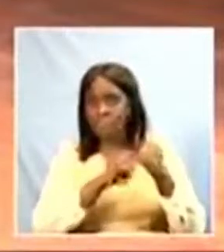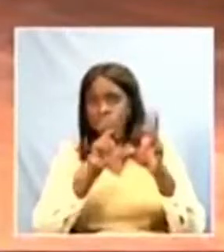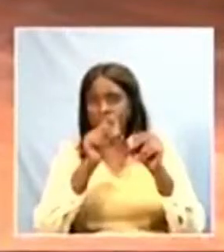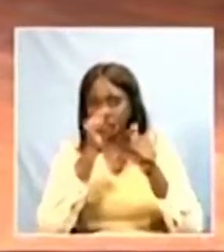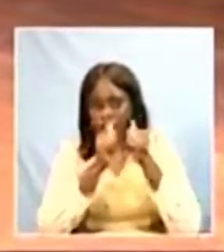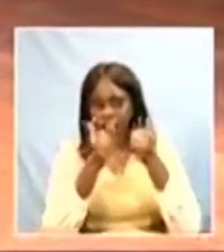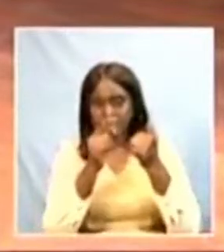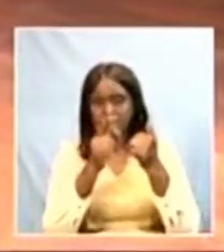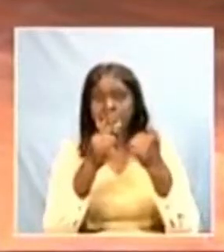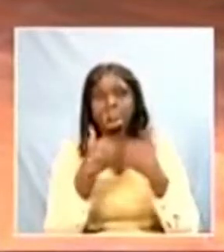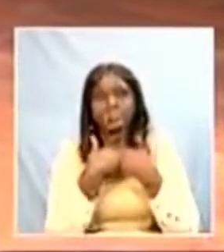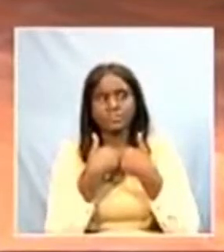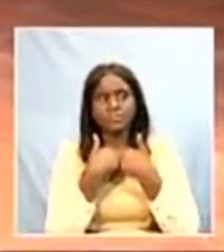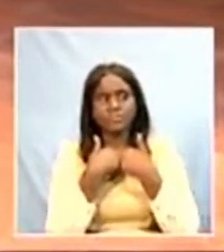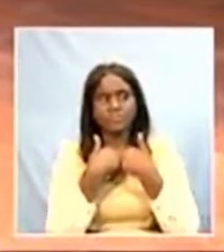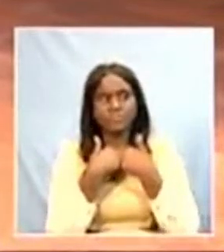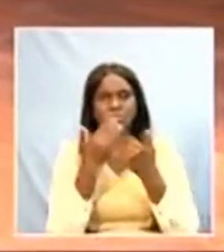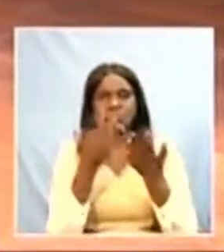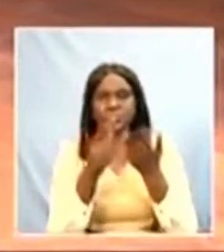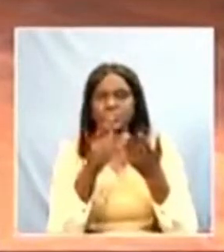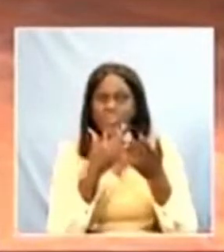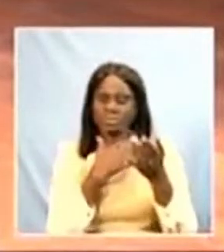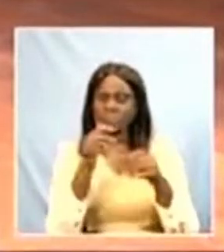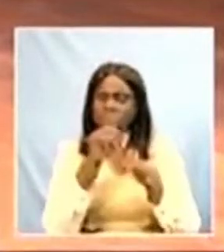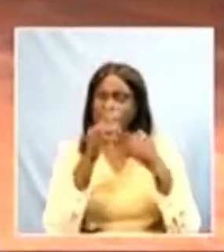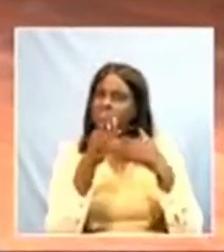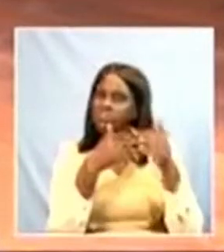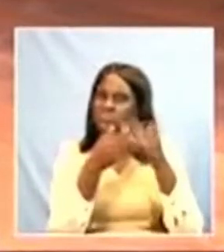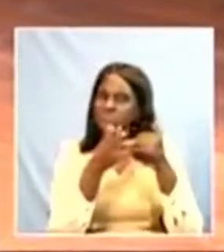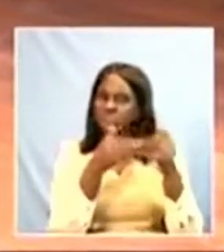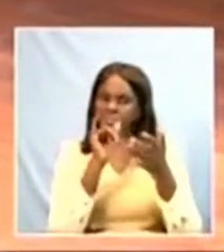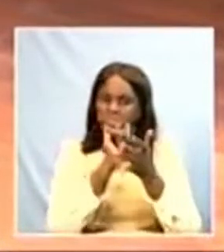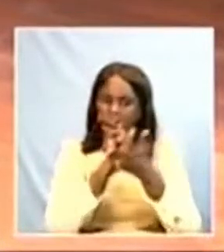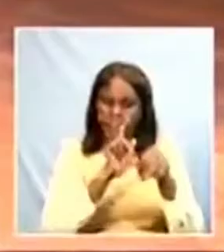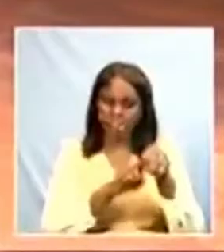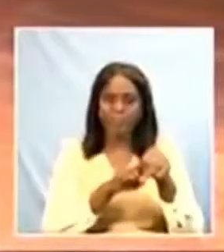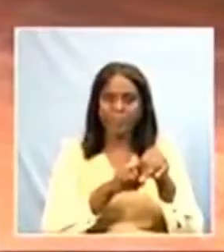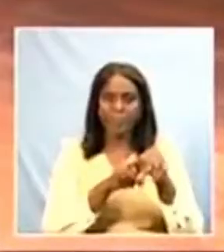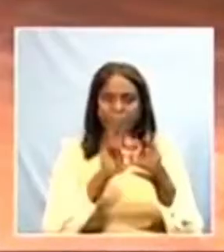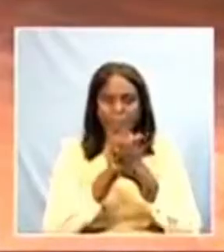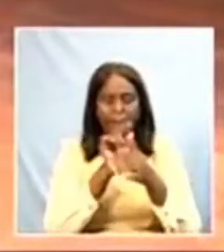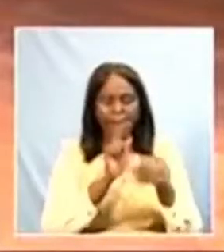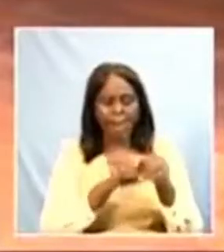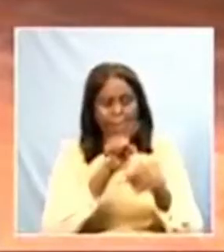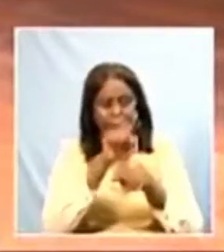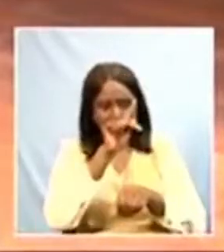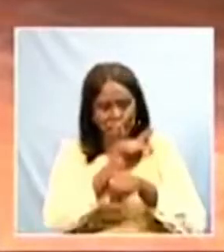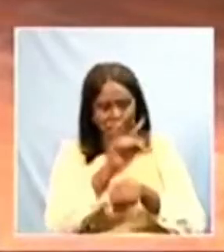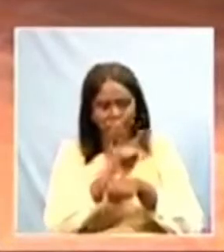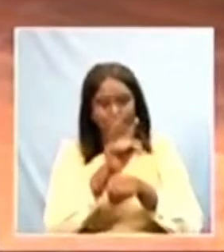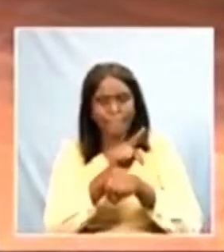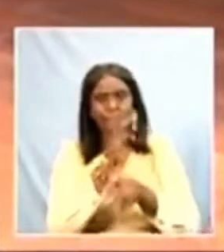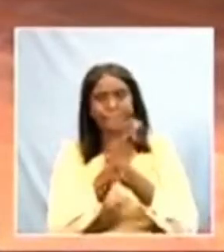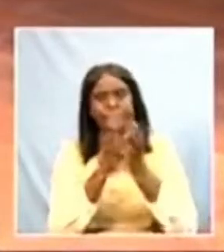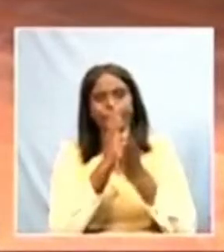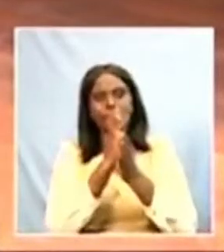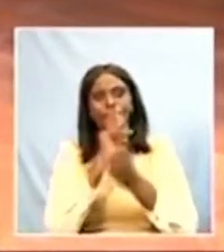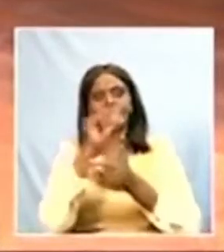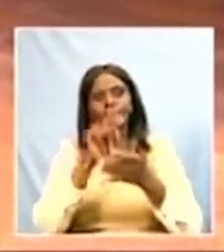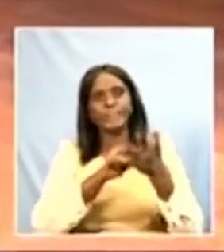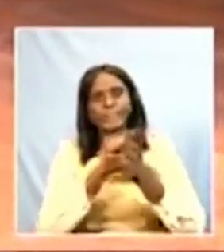Because there was a... Maybe my question is simple. By that time, the project was not, contract was not